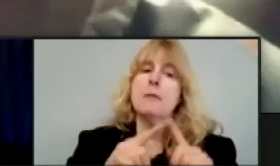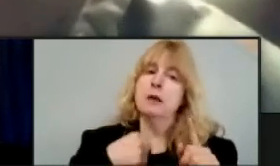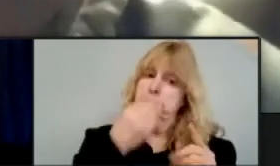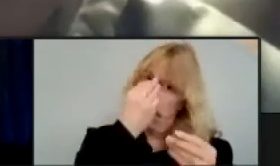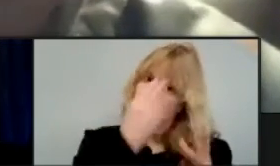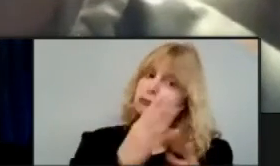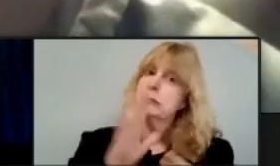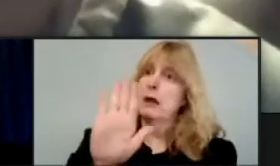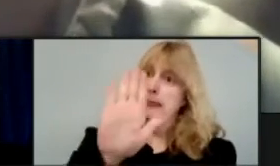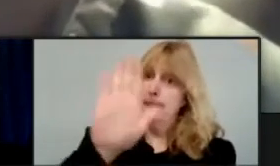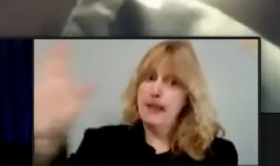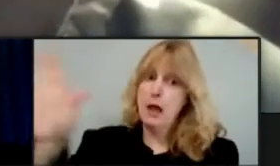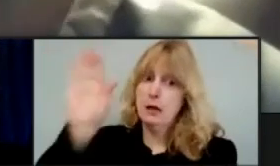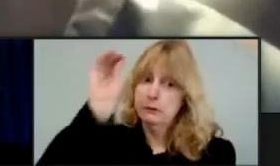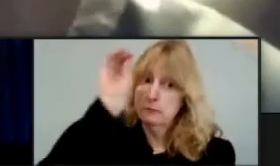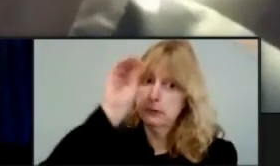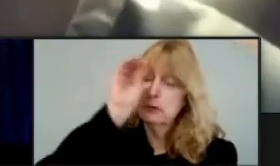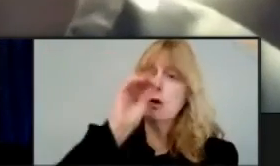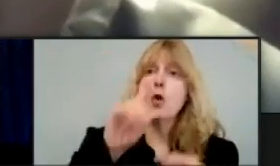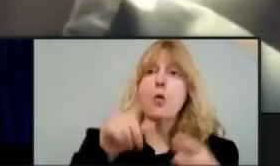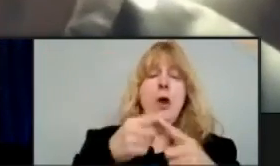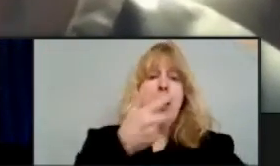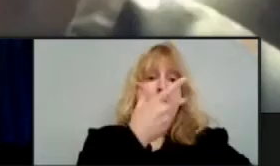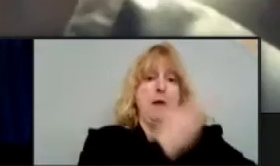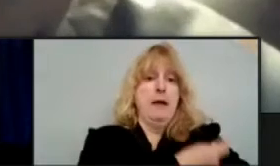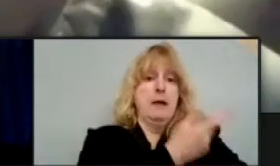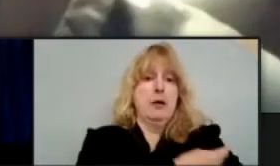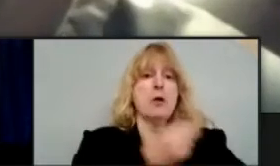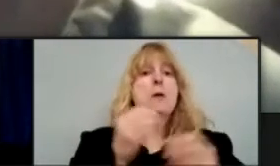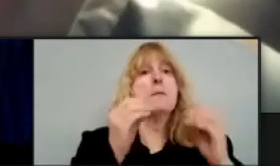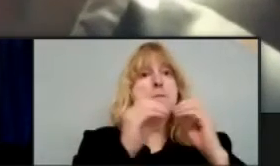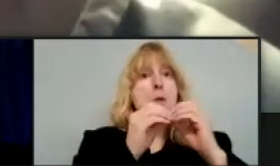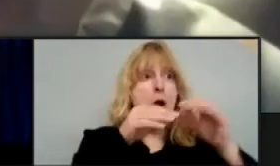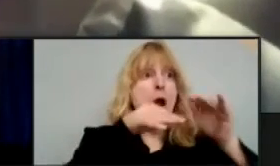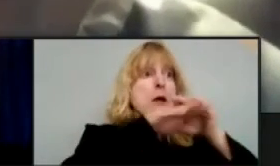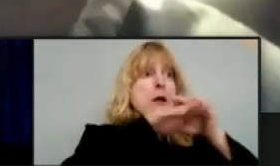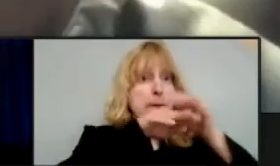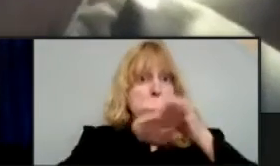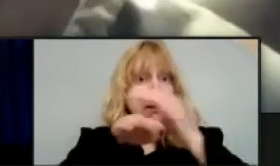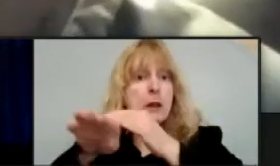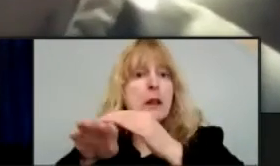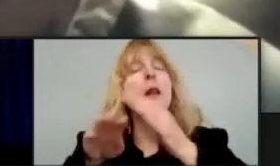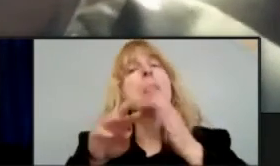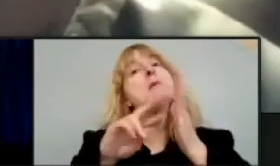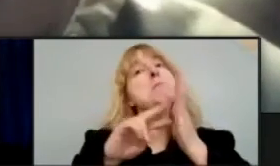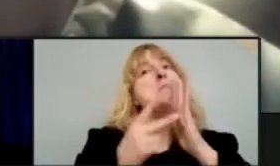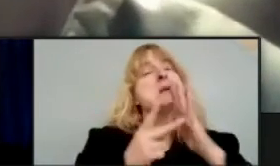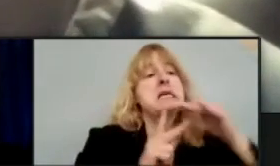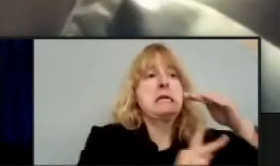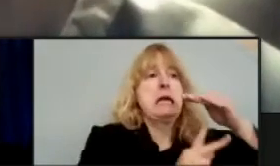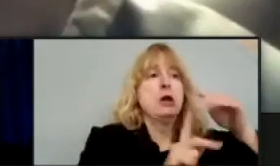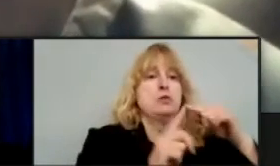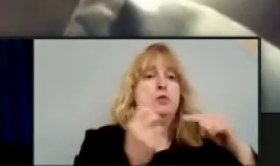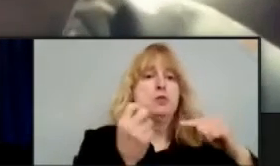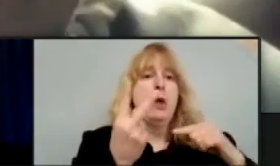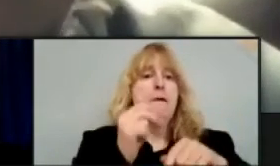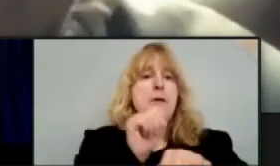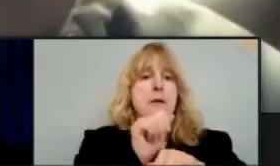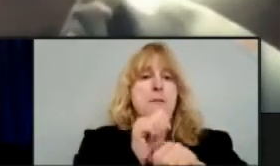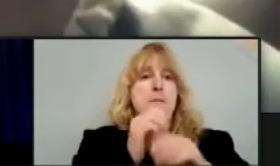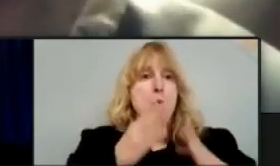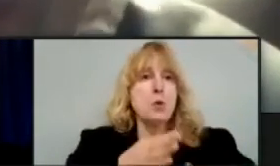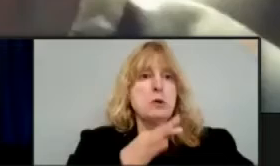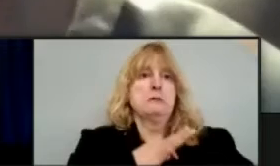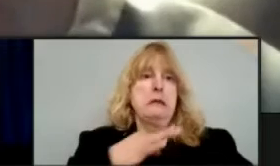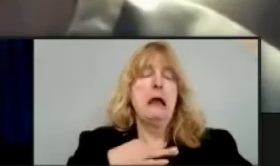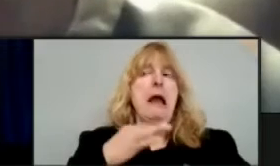more accessible to K-12 employees, there'll be a greater push to open schools back up